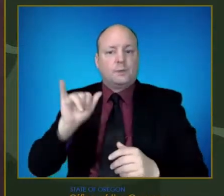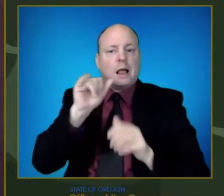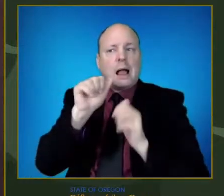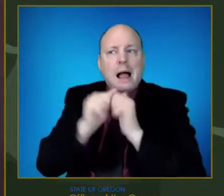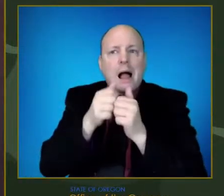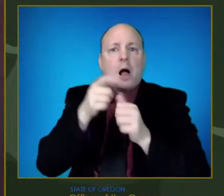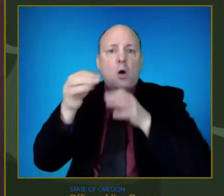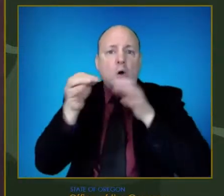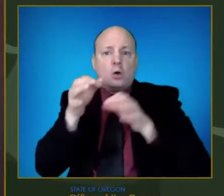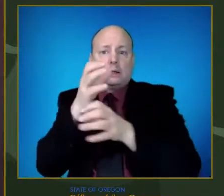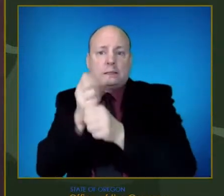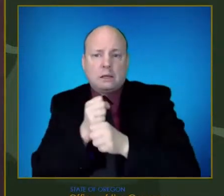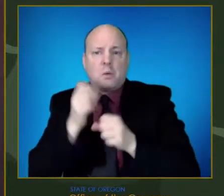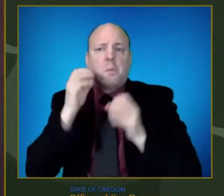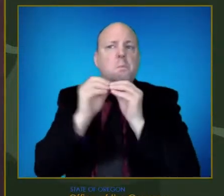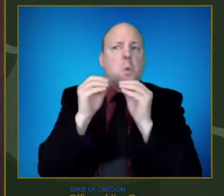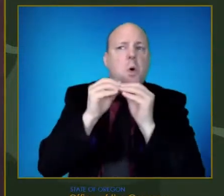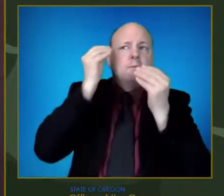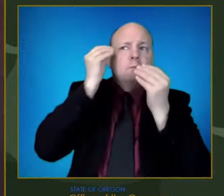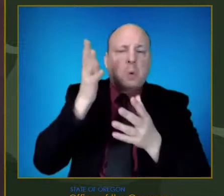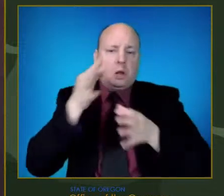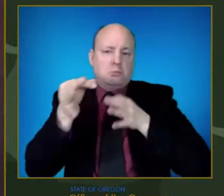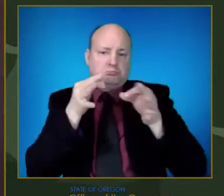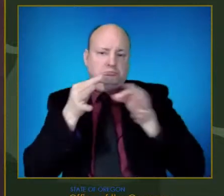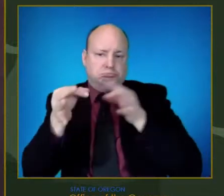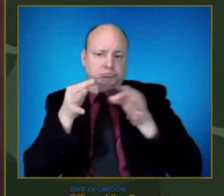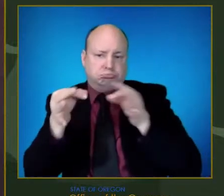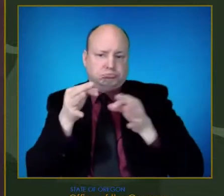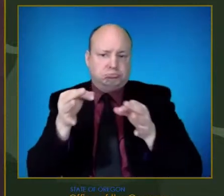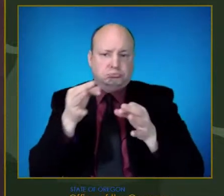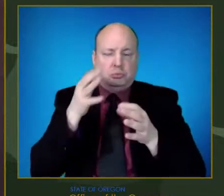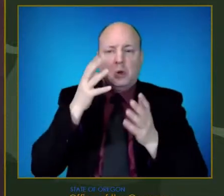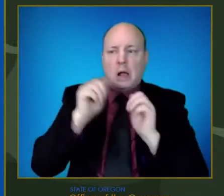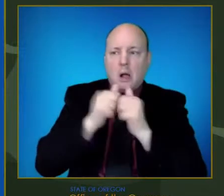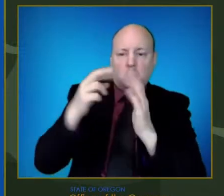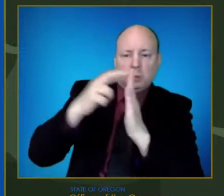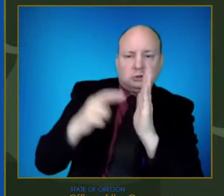information. And with that, I'll turn it over to Director Allen.